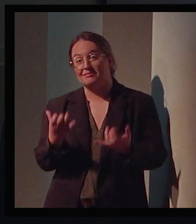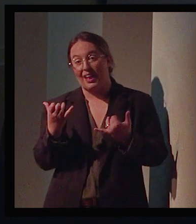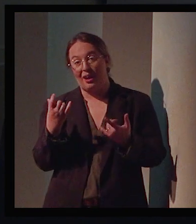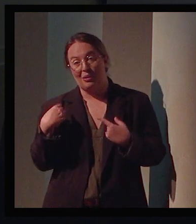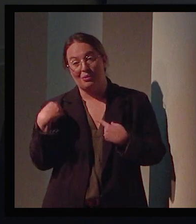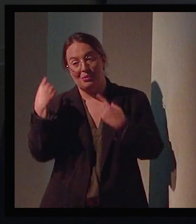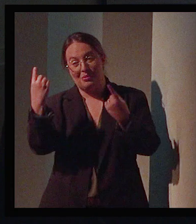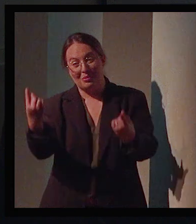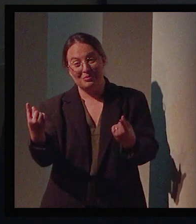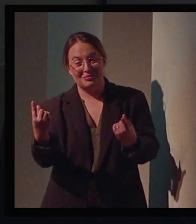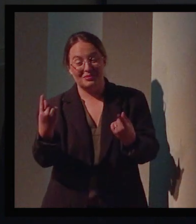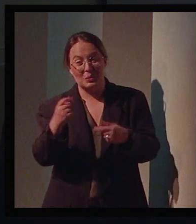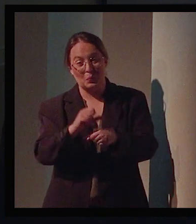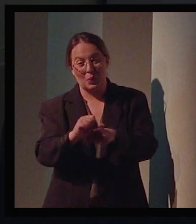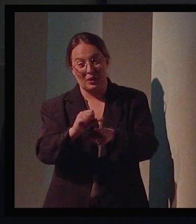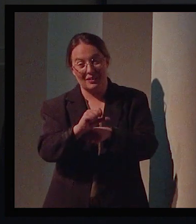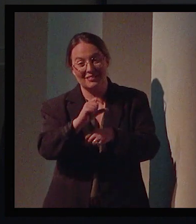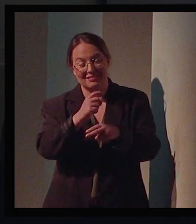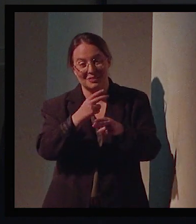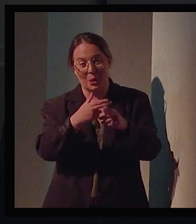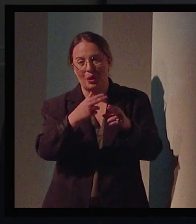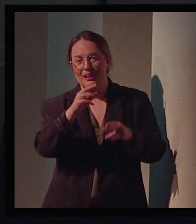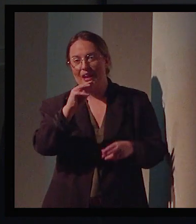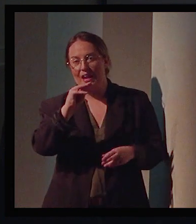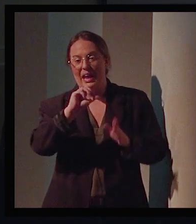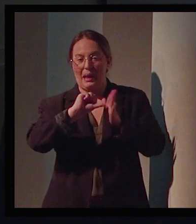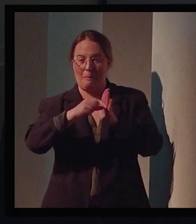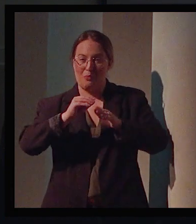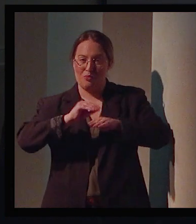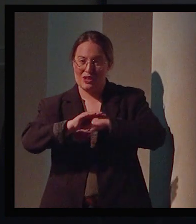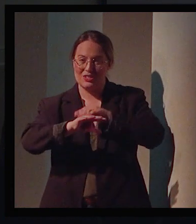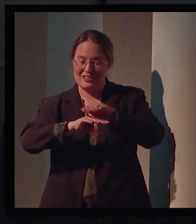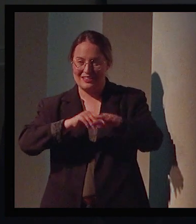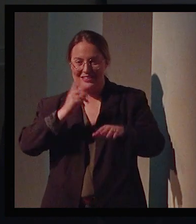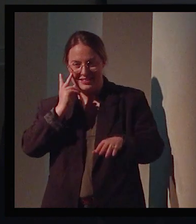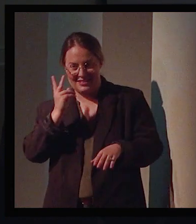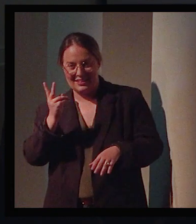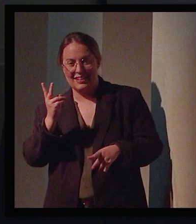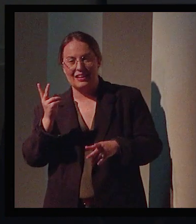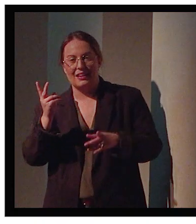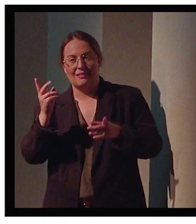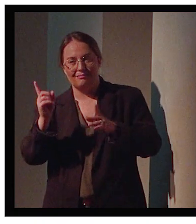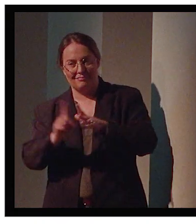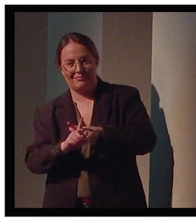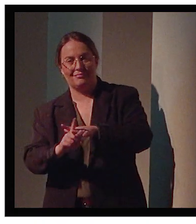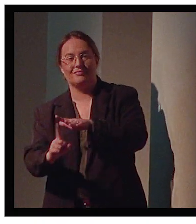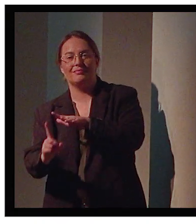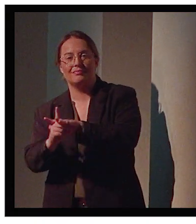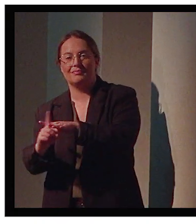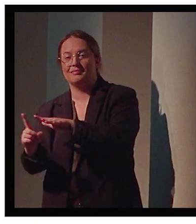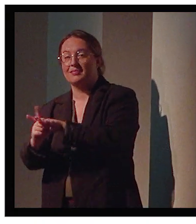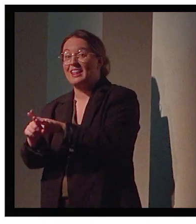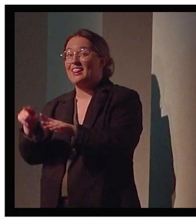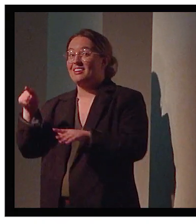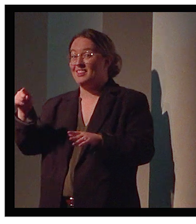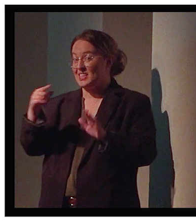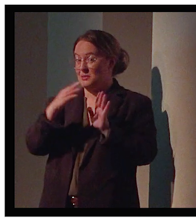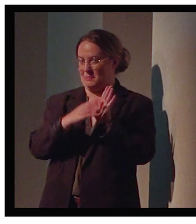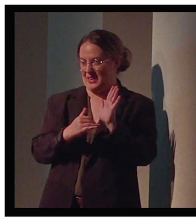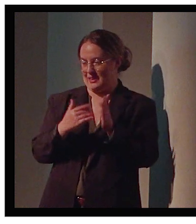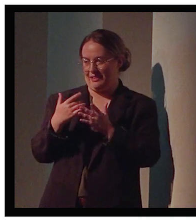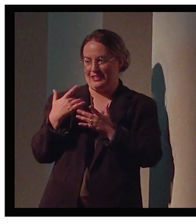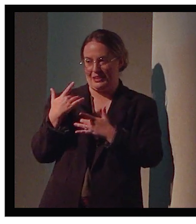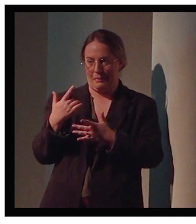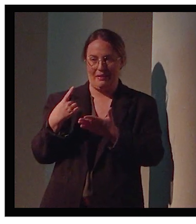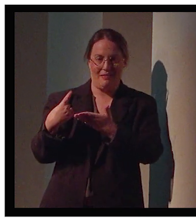called Impressionist. When we talk about that movement's origin story, this is the painting that is inevitably discussed, which, by the way,